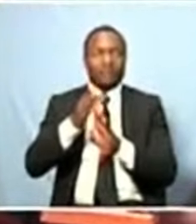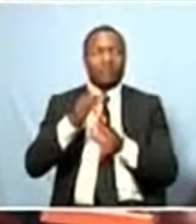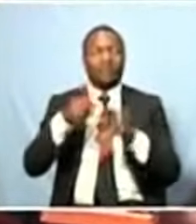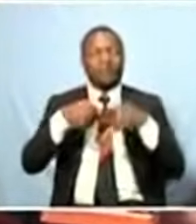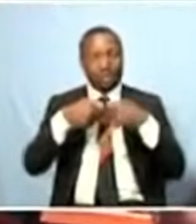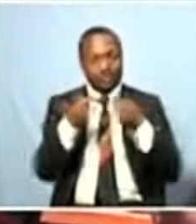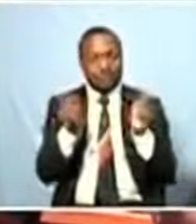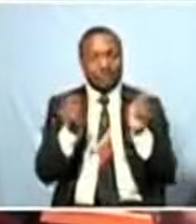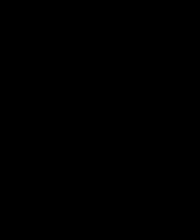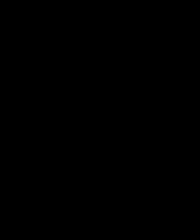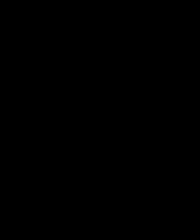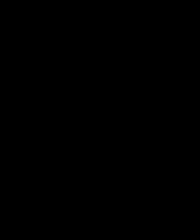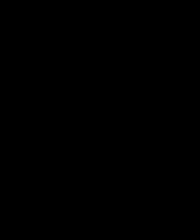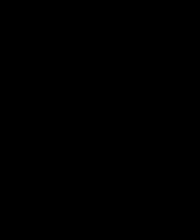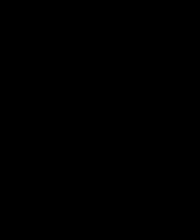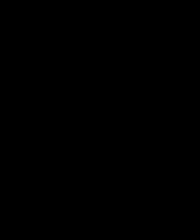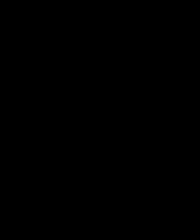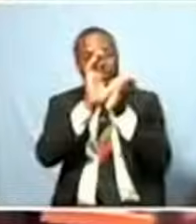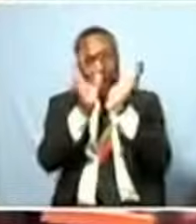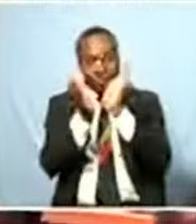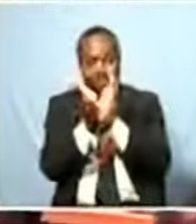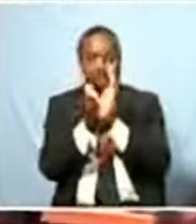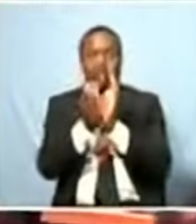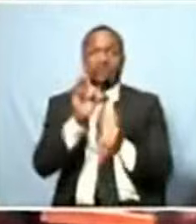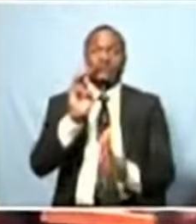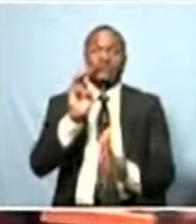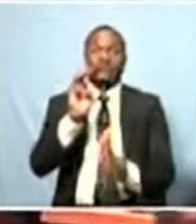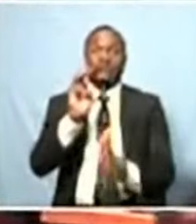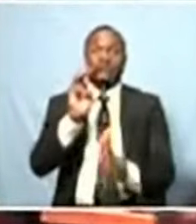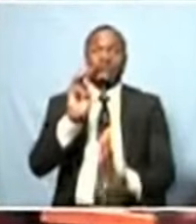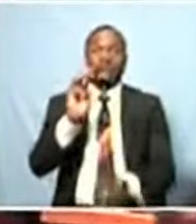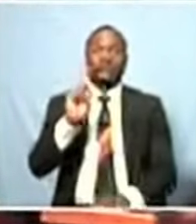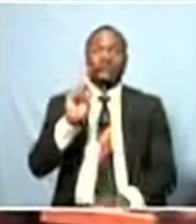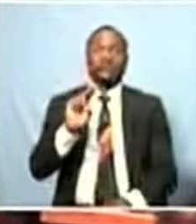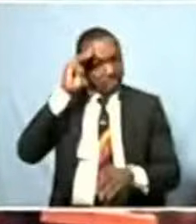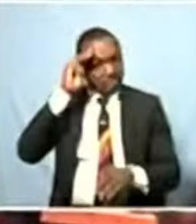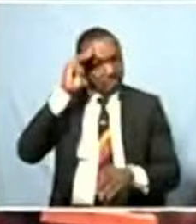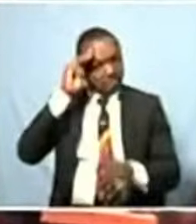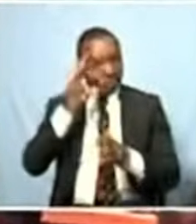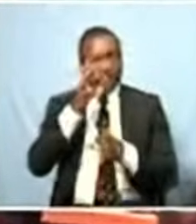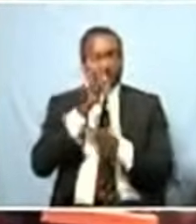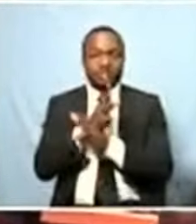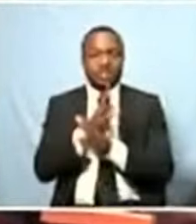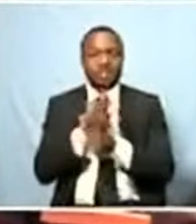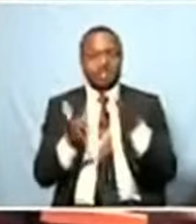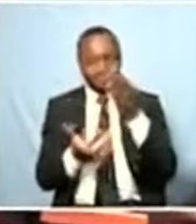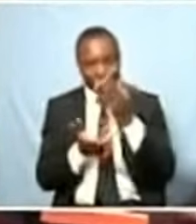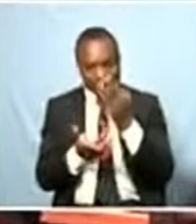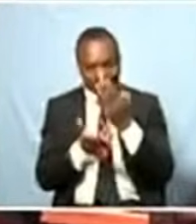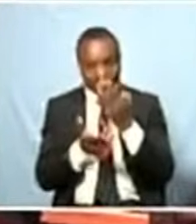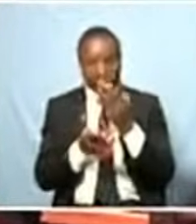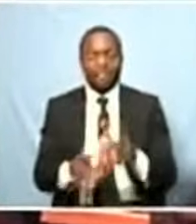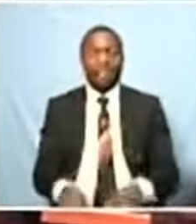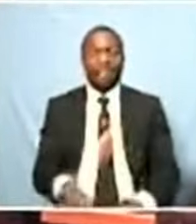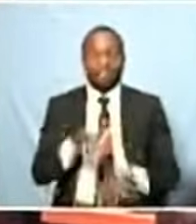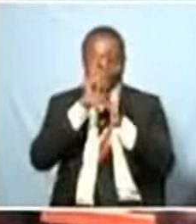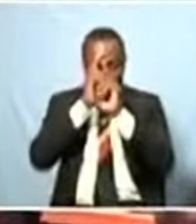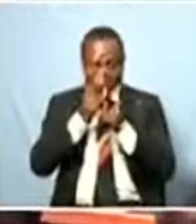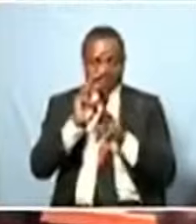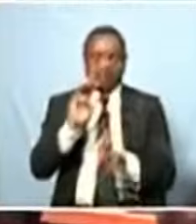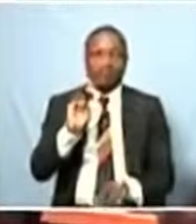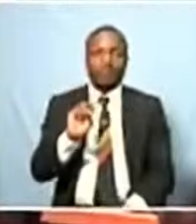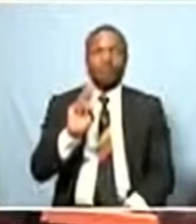of communication tower in Mwere and Mweru and technology, Honorable